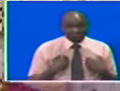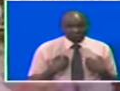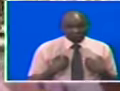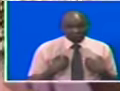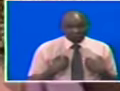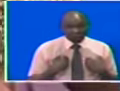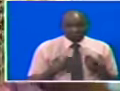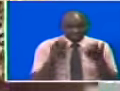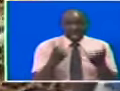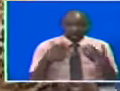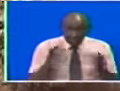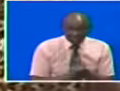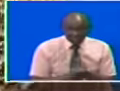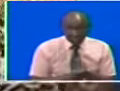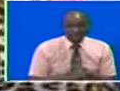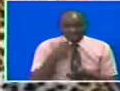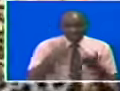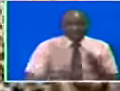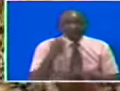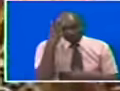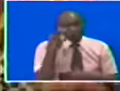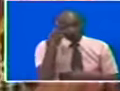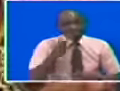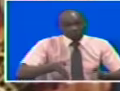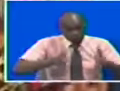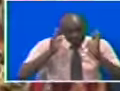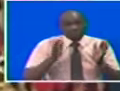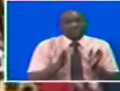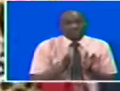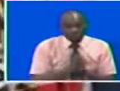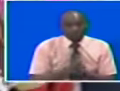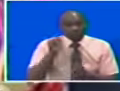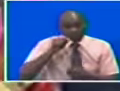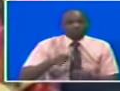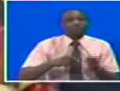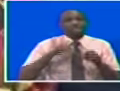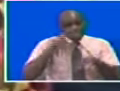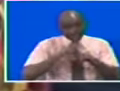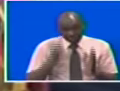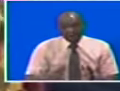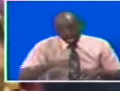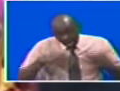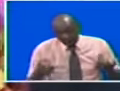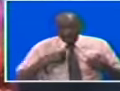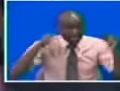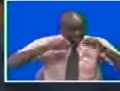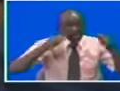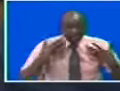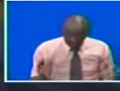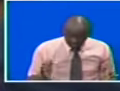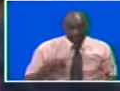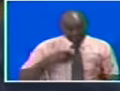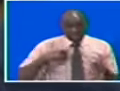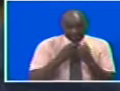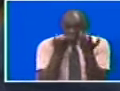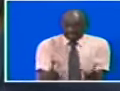That's what we're going to do. We say there are three ways of getting to a candidature. One is by consensus, which is what